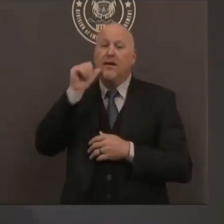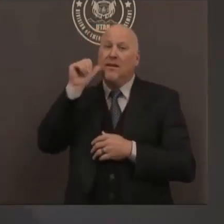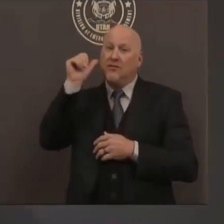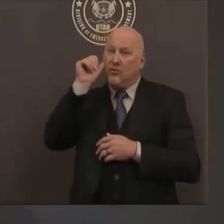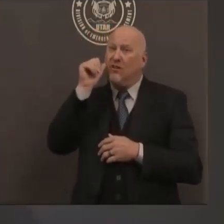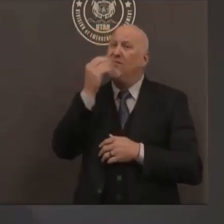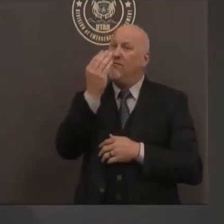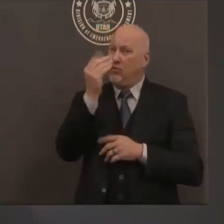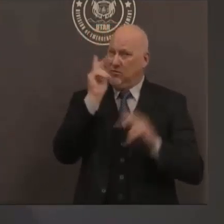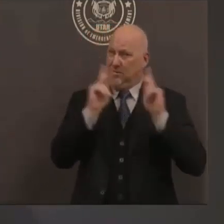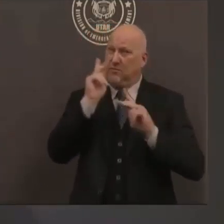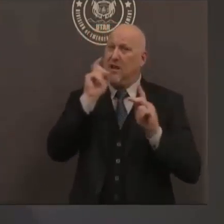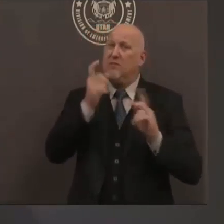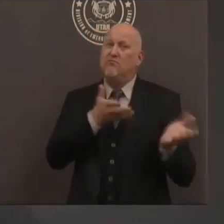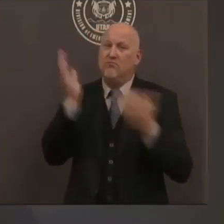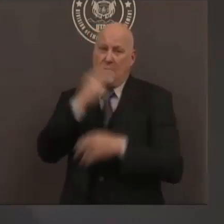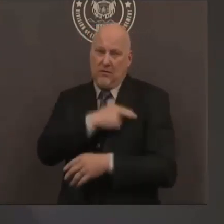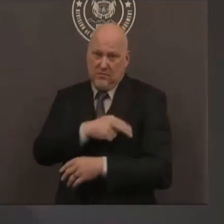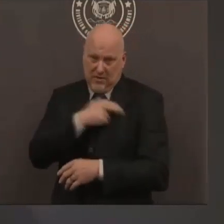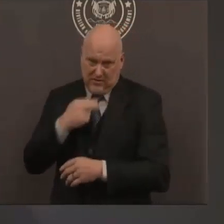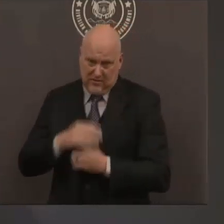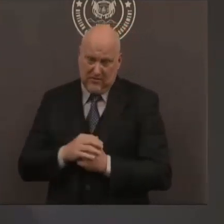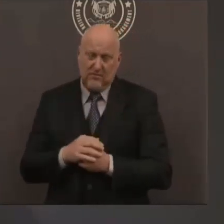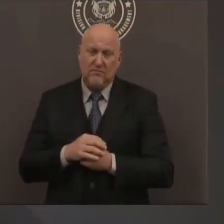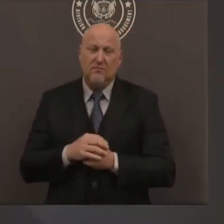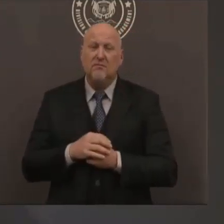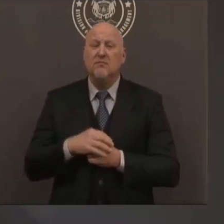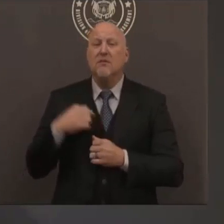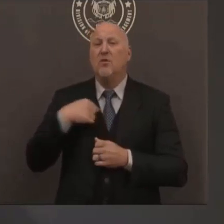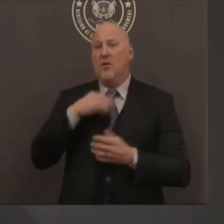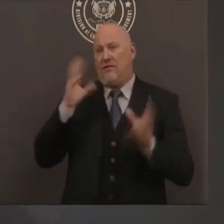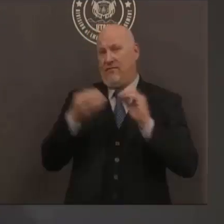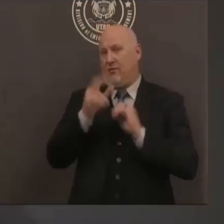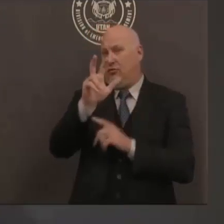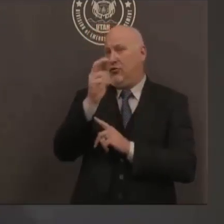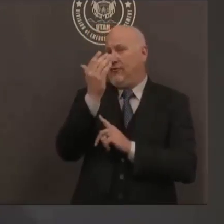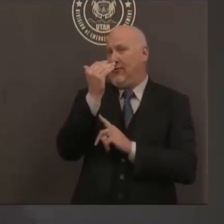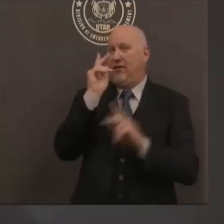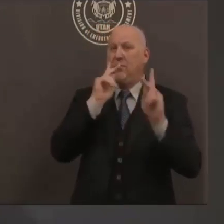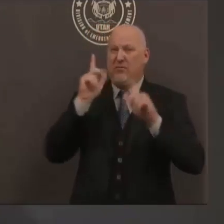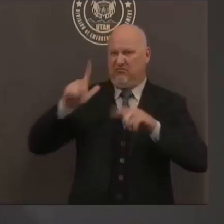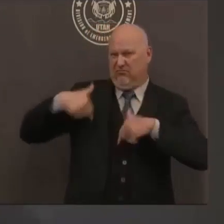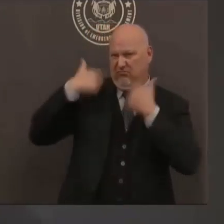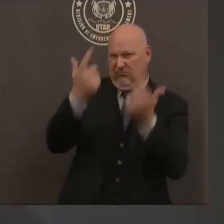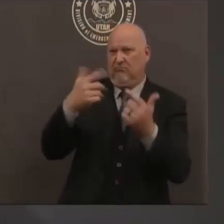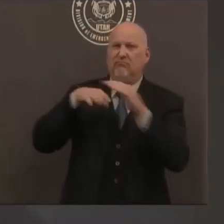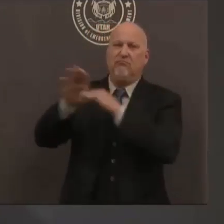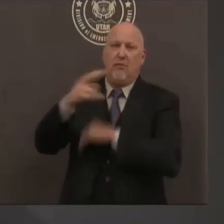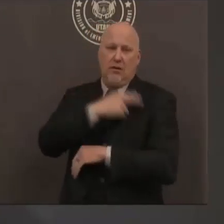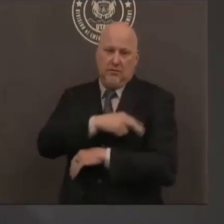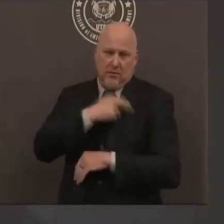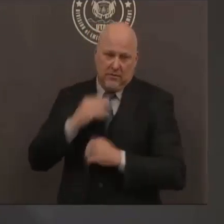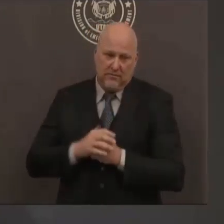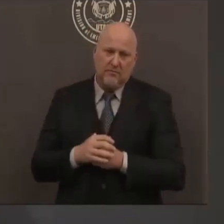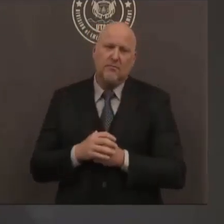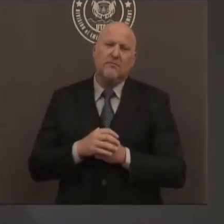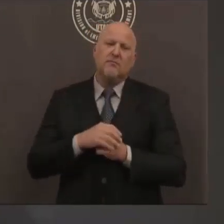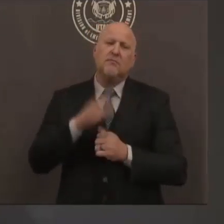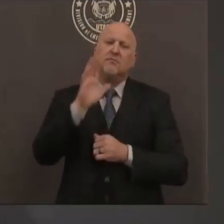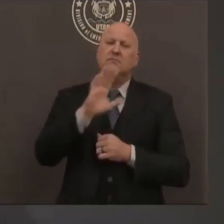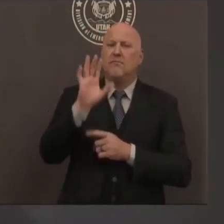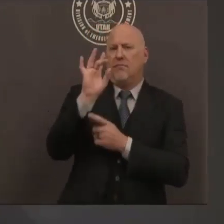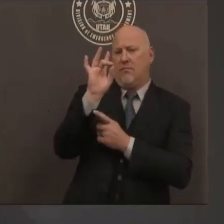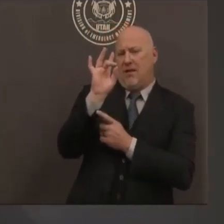COVID-19 from the beginning of this outbreak is 315, or 8% of all cases. We now